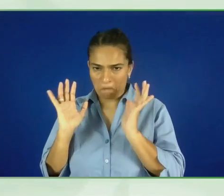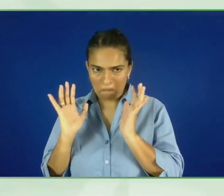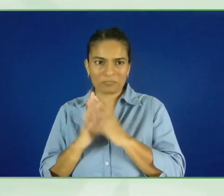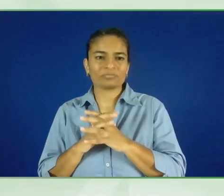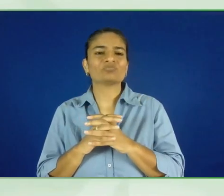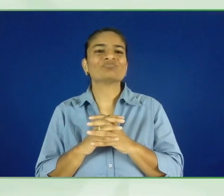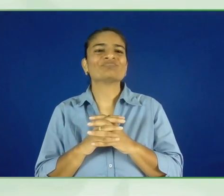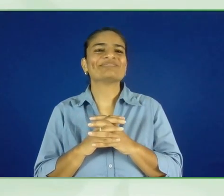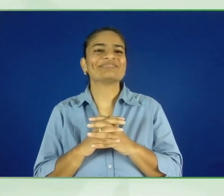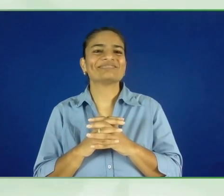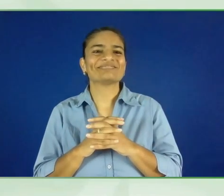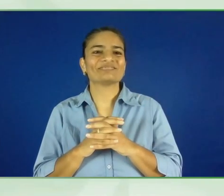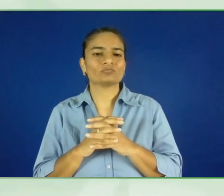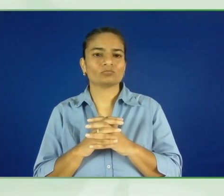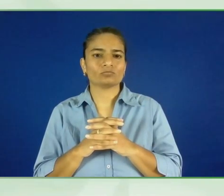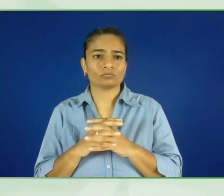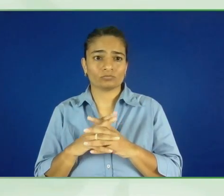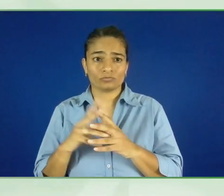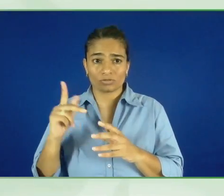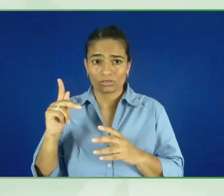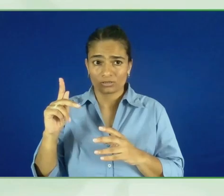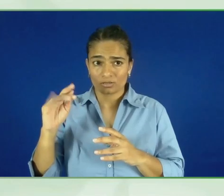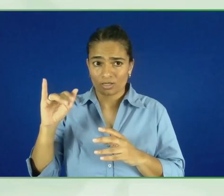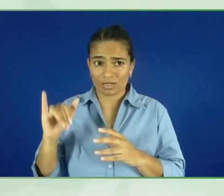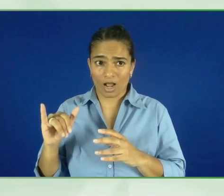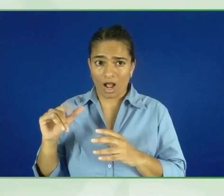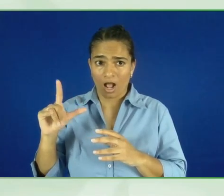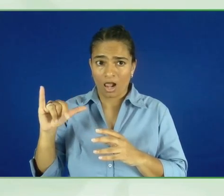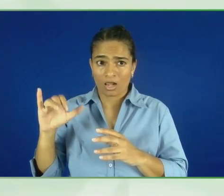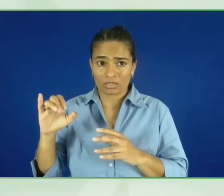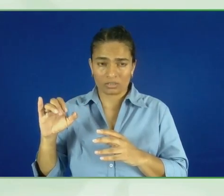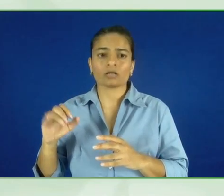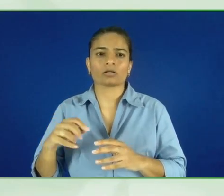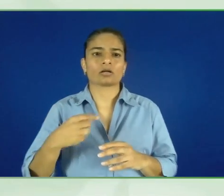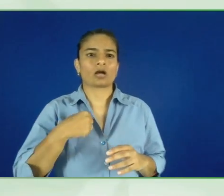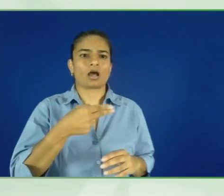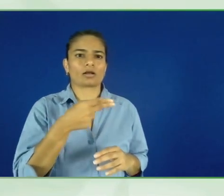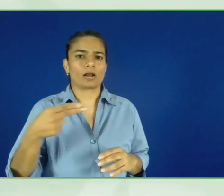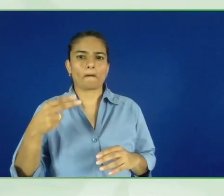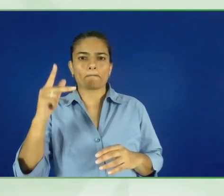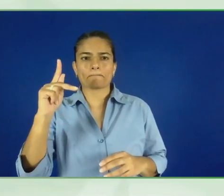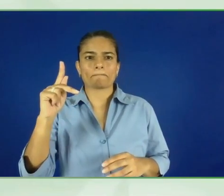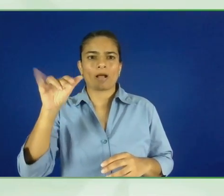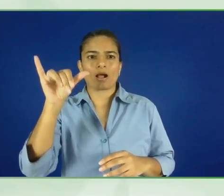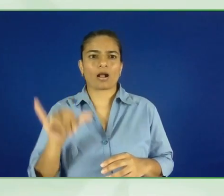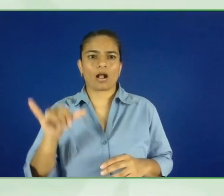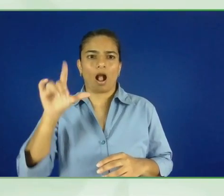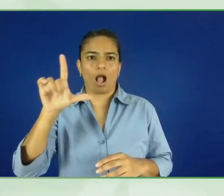Gaëlle? No. Yeah, it is I. My name is Gaëlle Yes, Vitali-Derrien. Gaëlle Vitali-Derrien, yes.